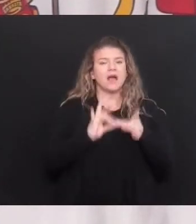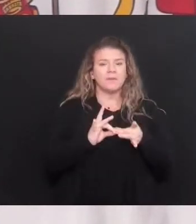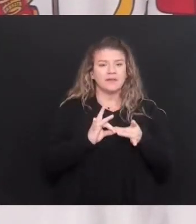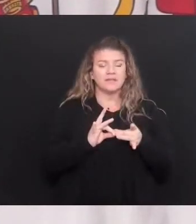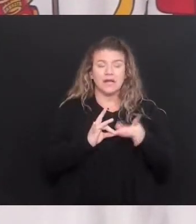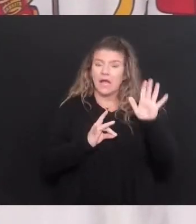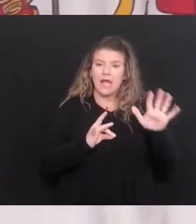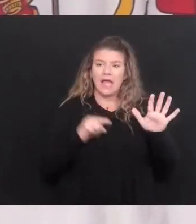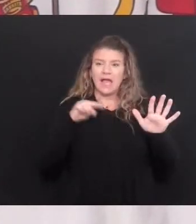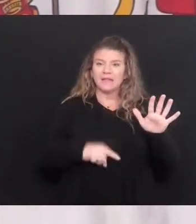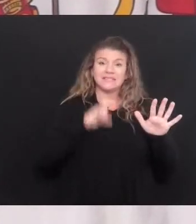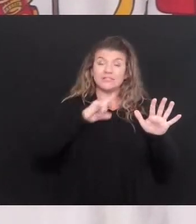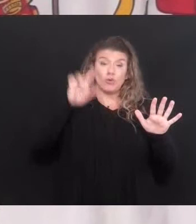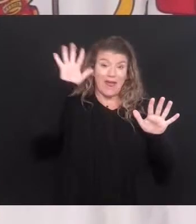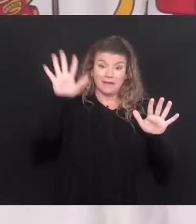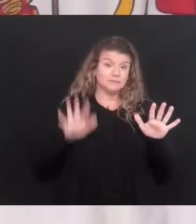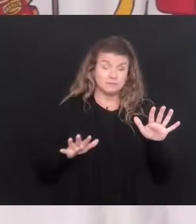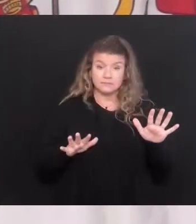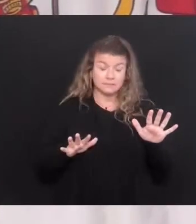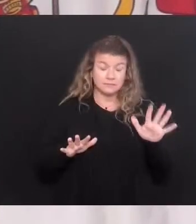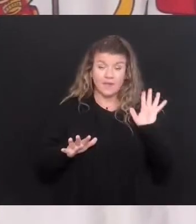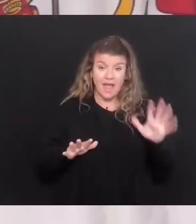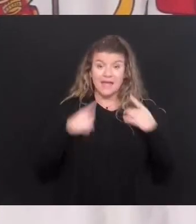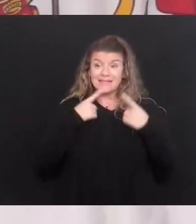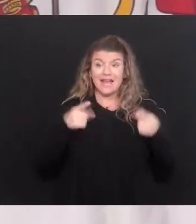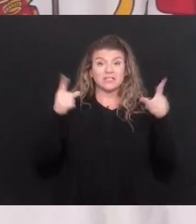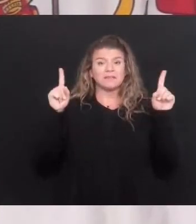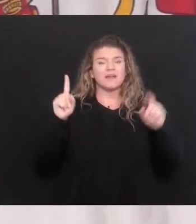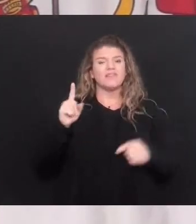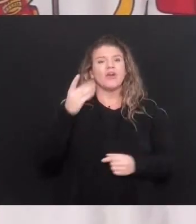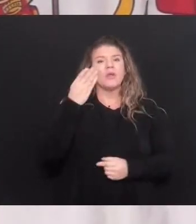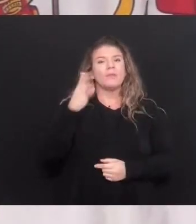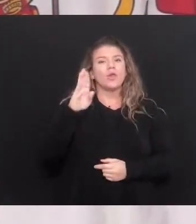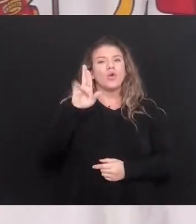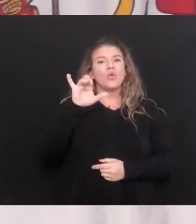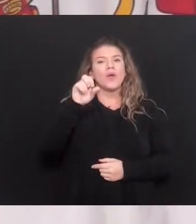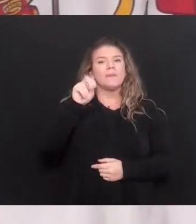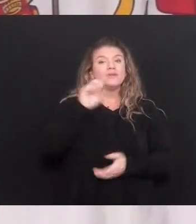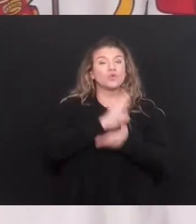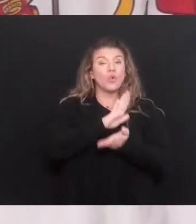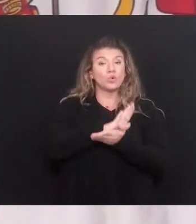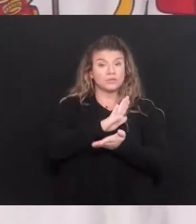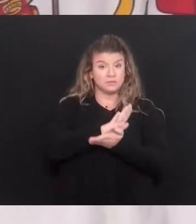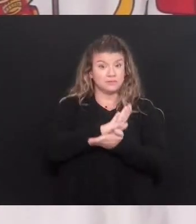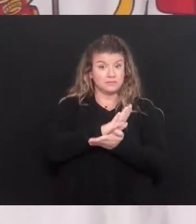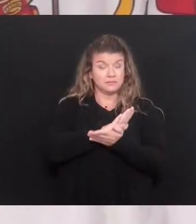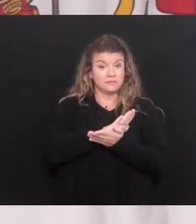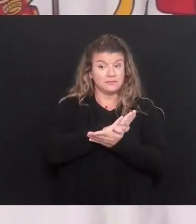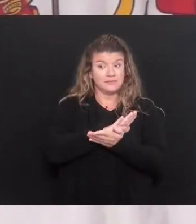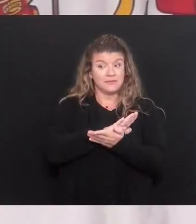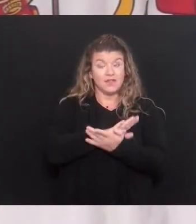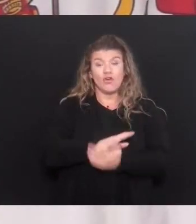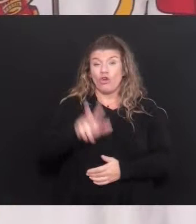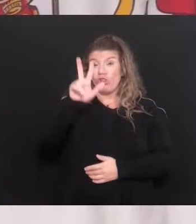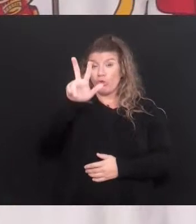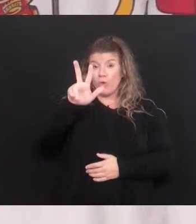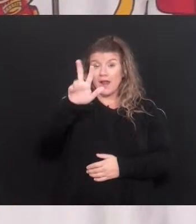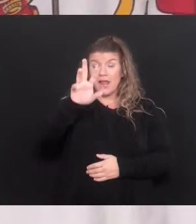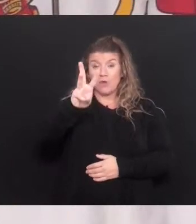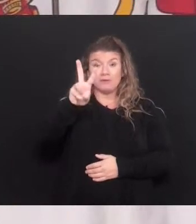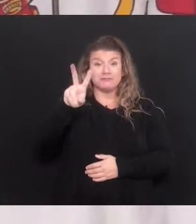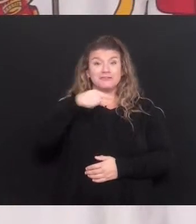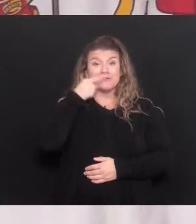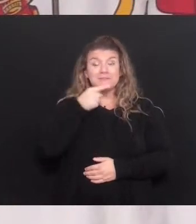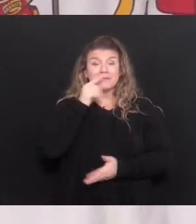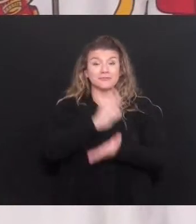is a great thing, it's an announcement on our Blue Ribbon schools. 3 West Virginia public